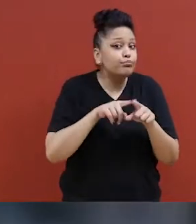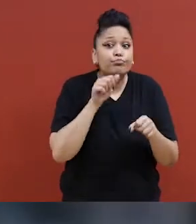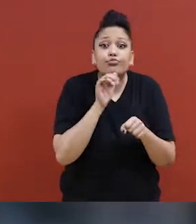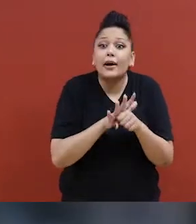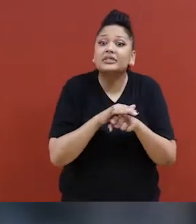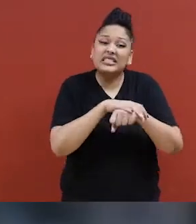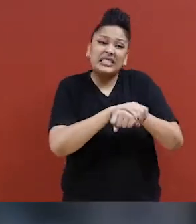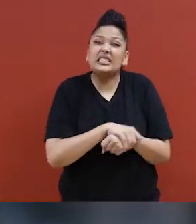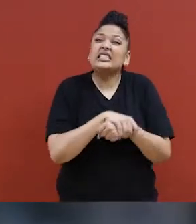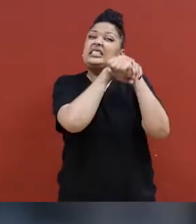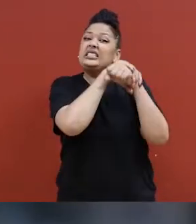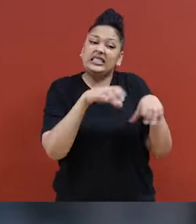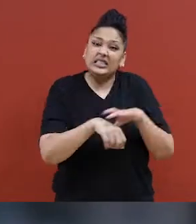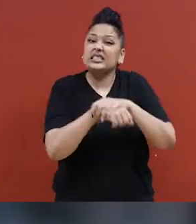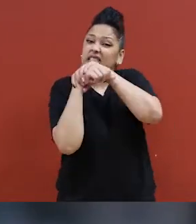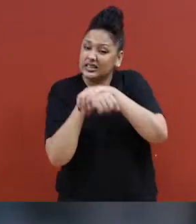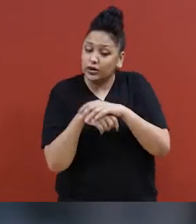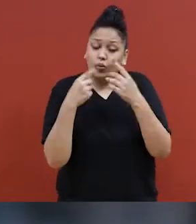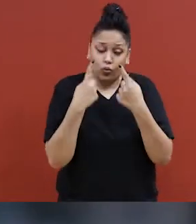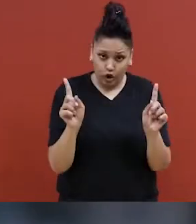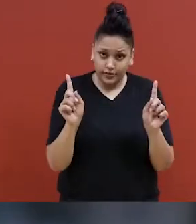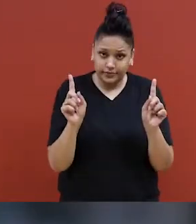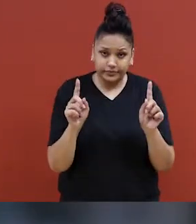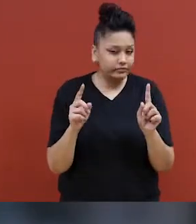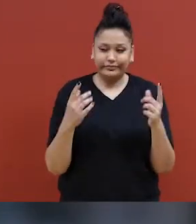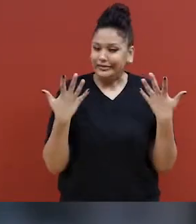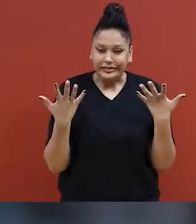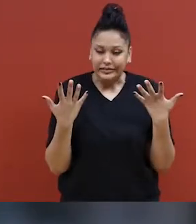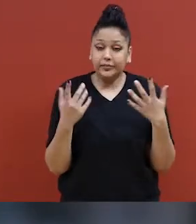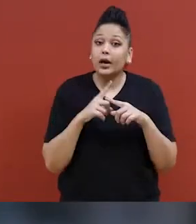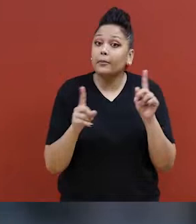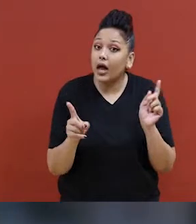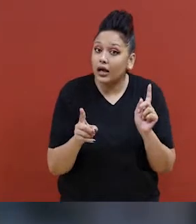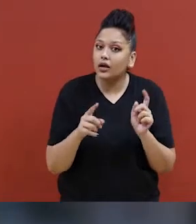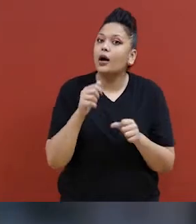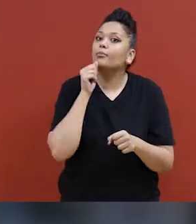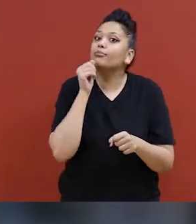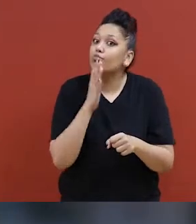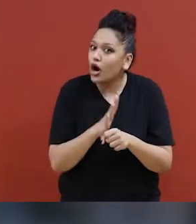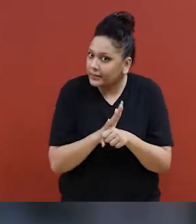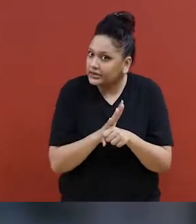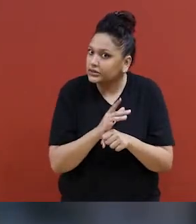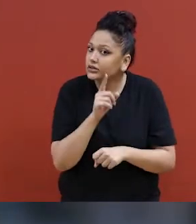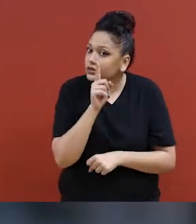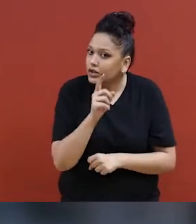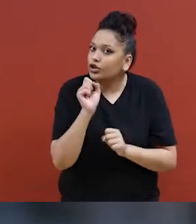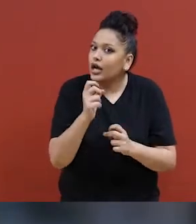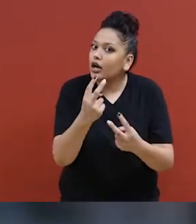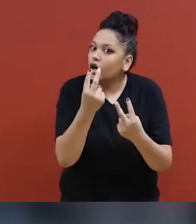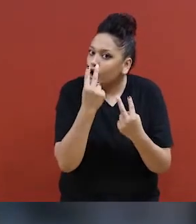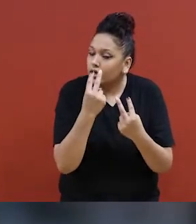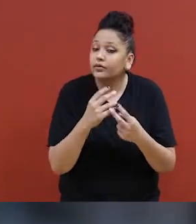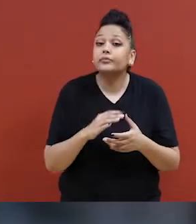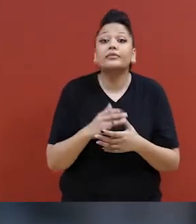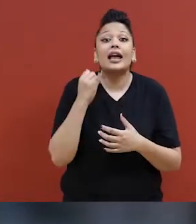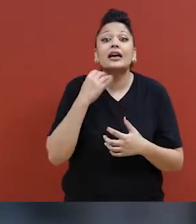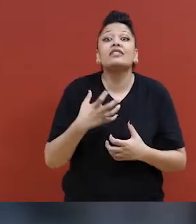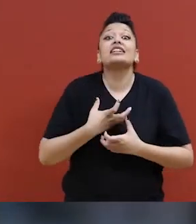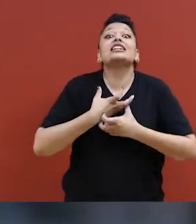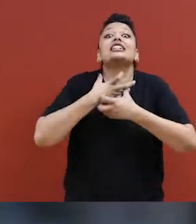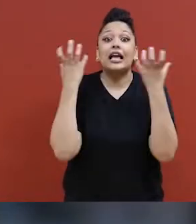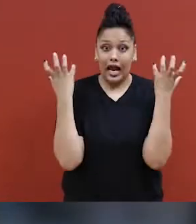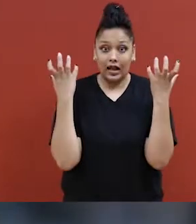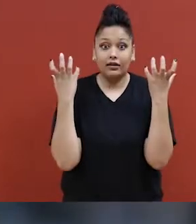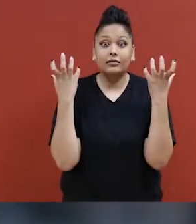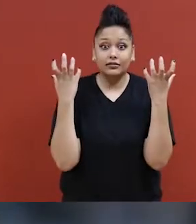releases we do will always work. But I will guarantee you and every woman who is watching this right now that if we